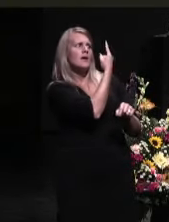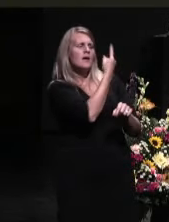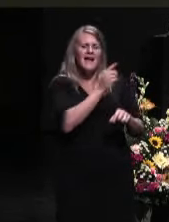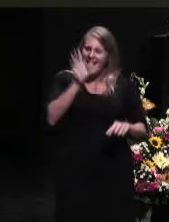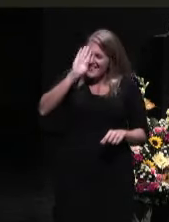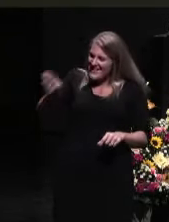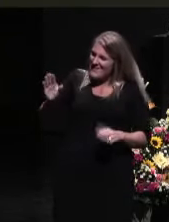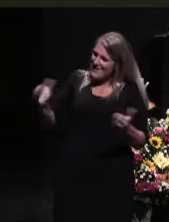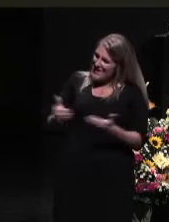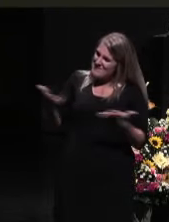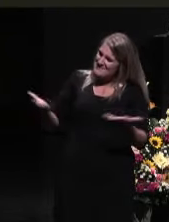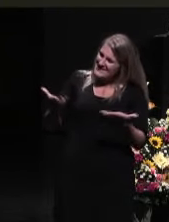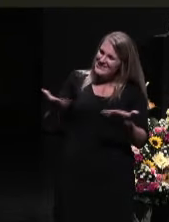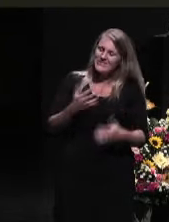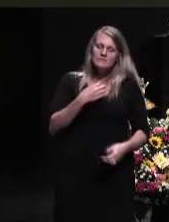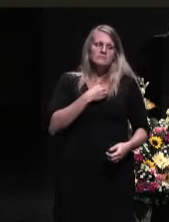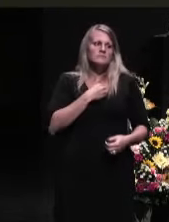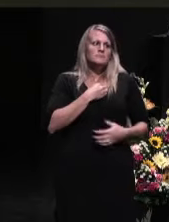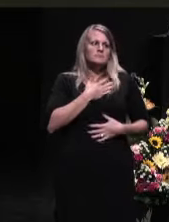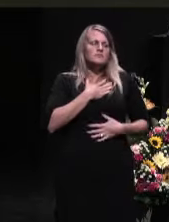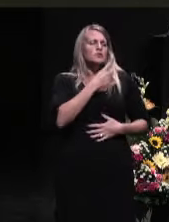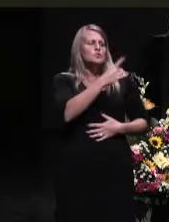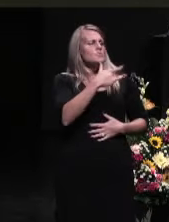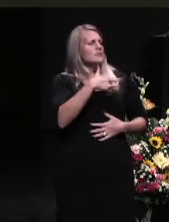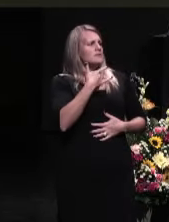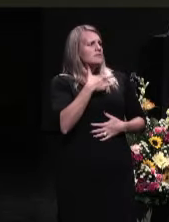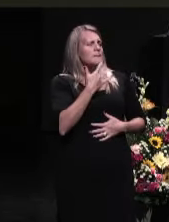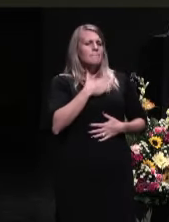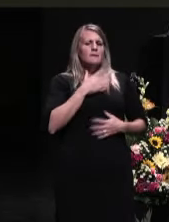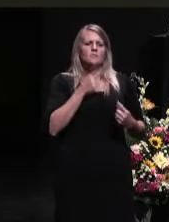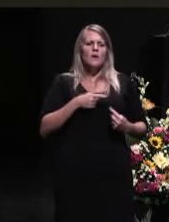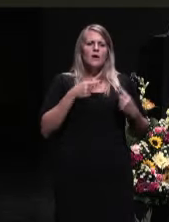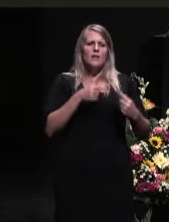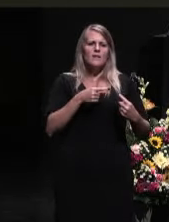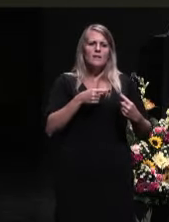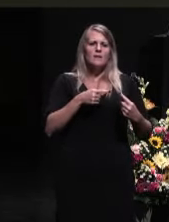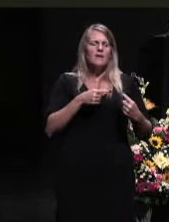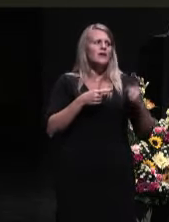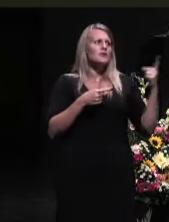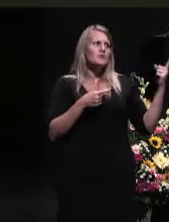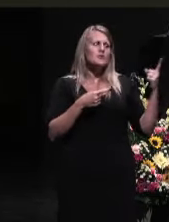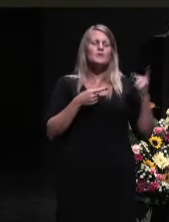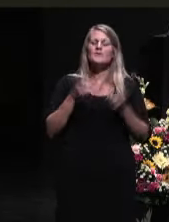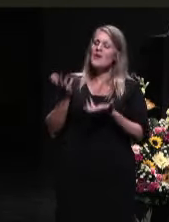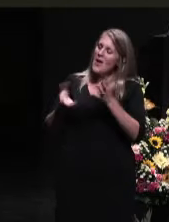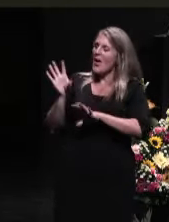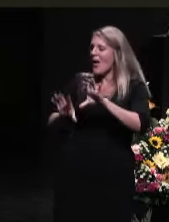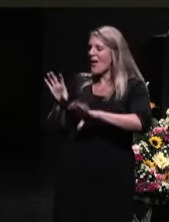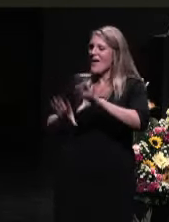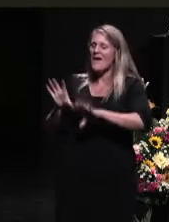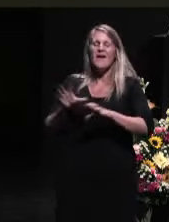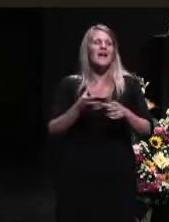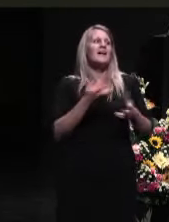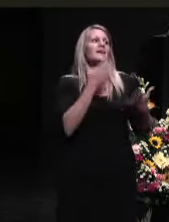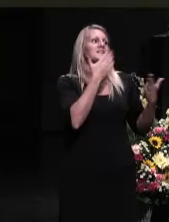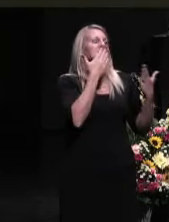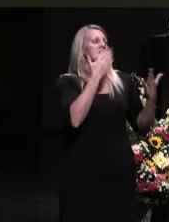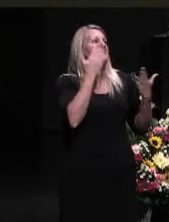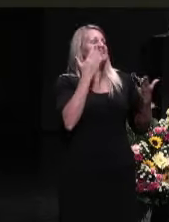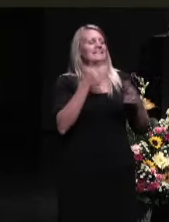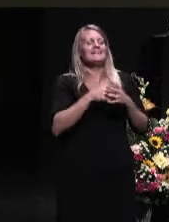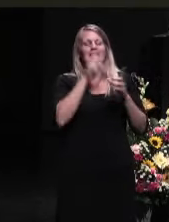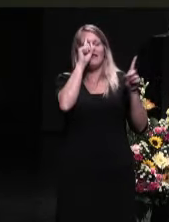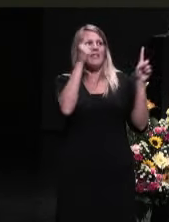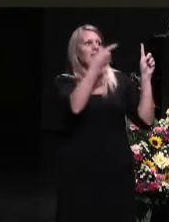lined up that day. You sensed my struggle and tried to make happy conversation with me through my car window. Have I ever been accused of